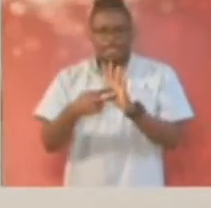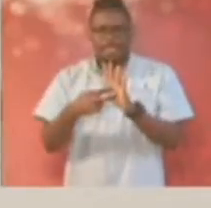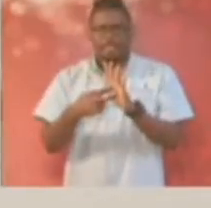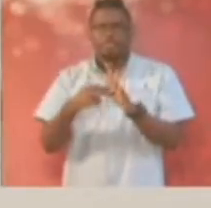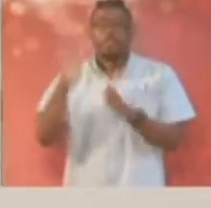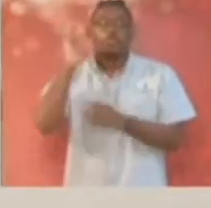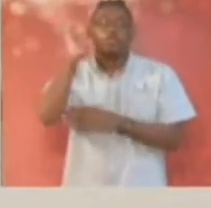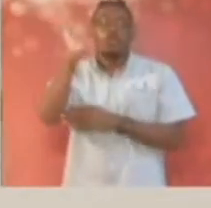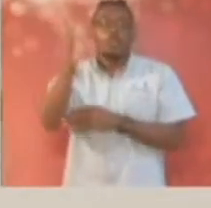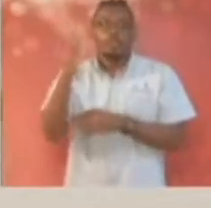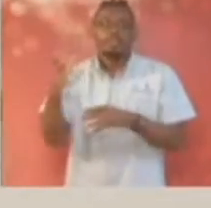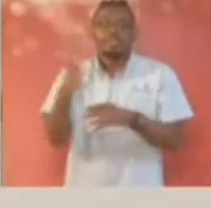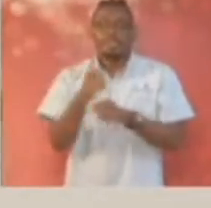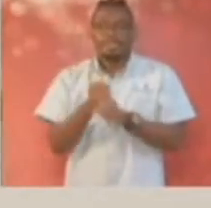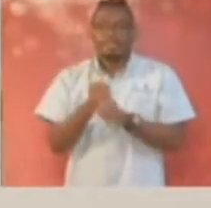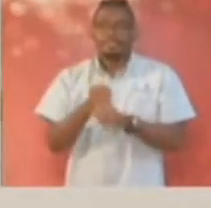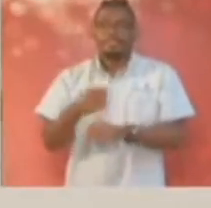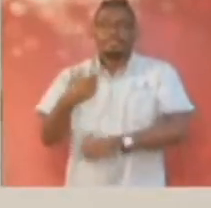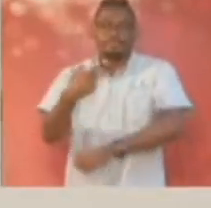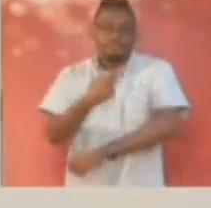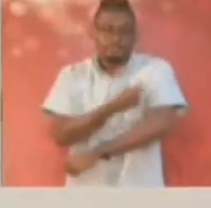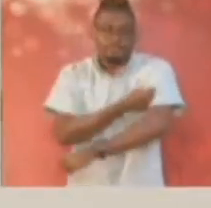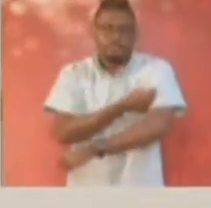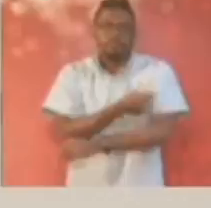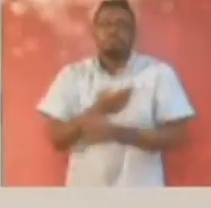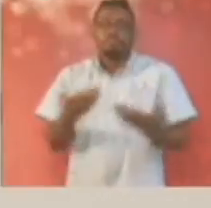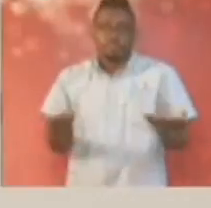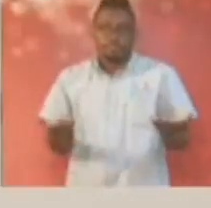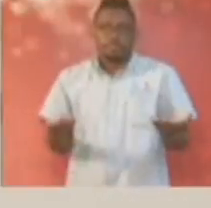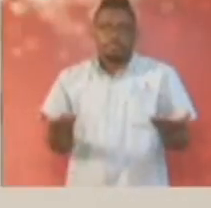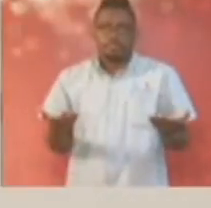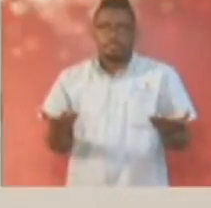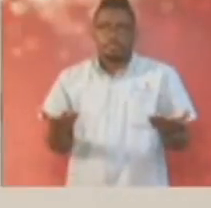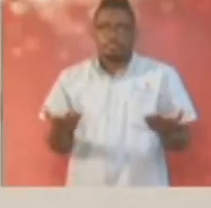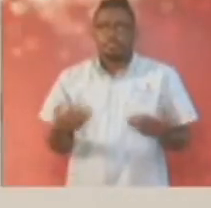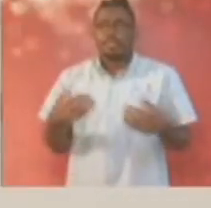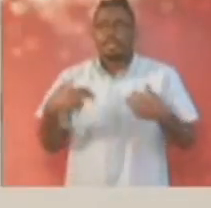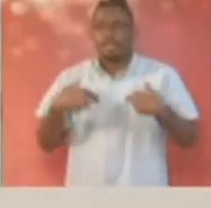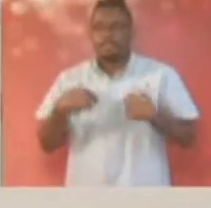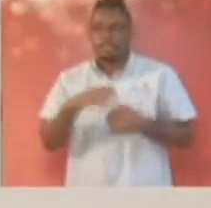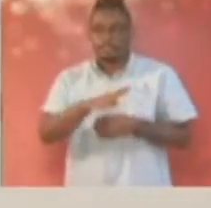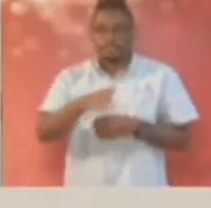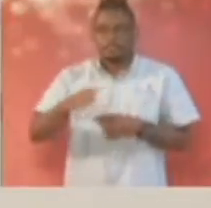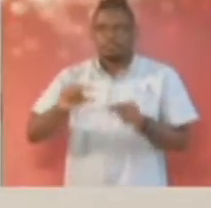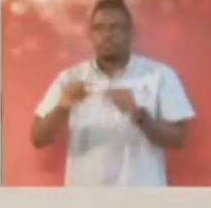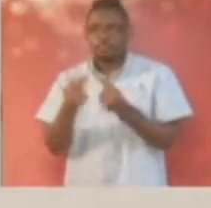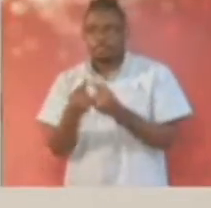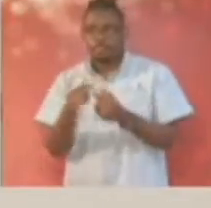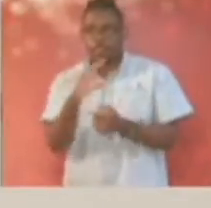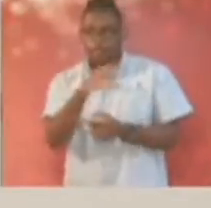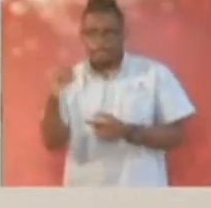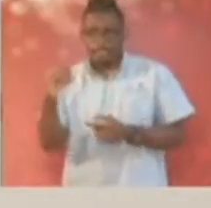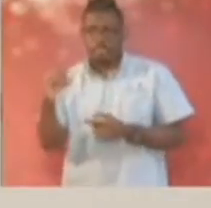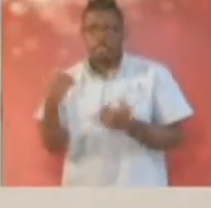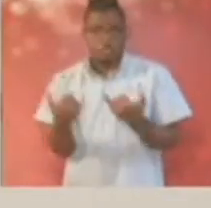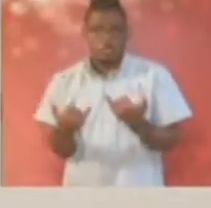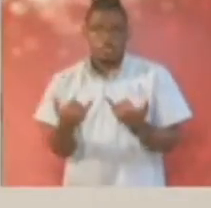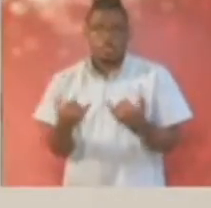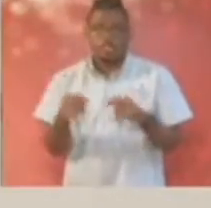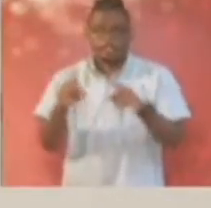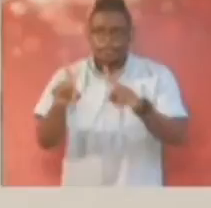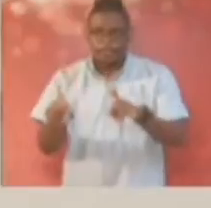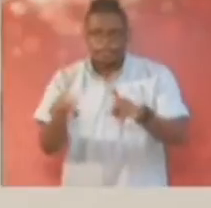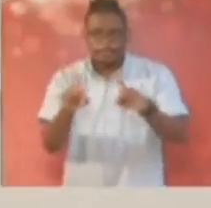to vaccines that are being developed within a group of companies that are currently engaging in